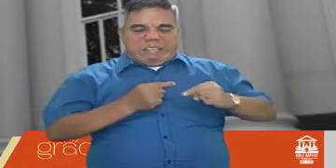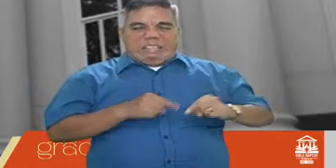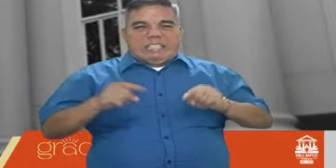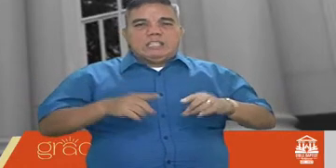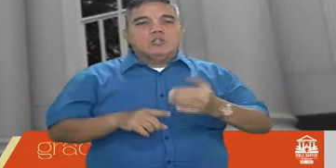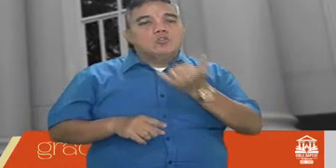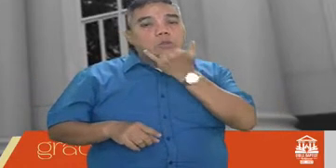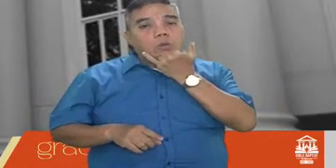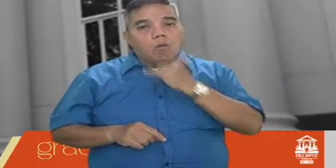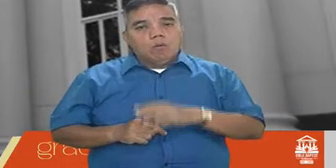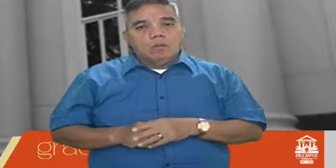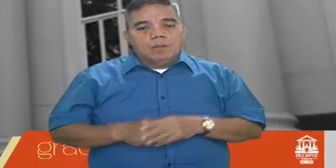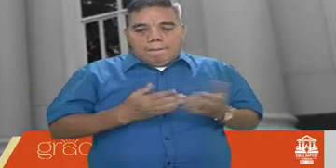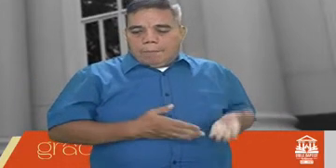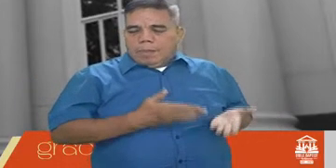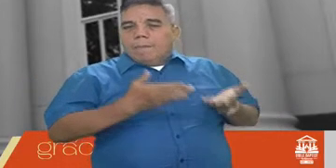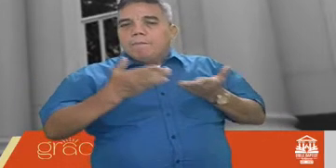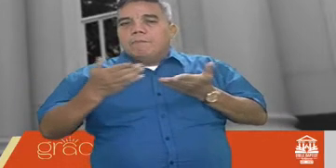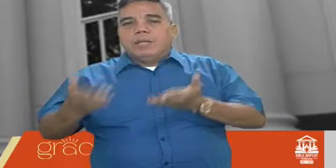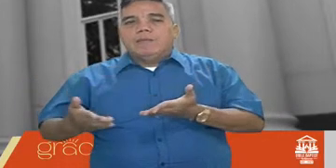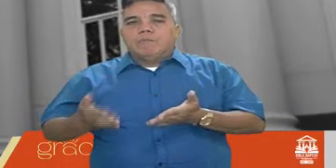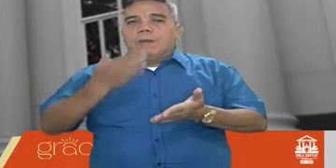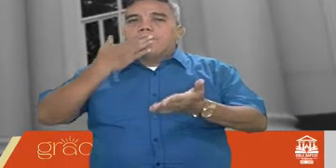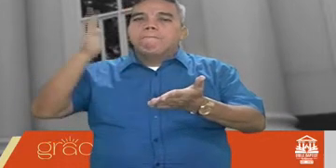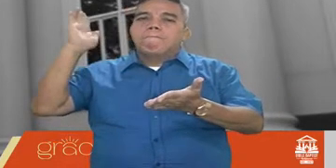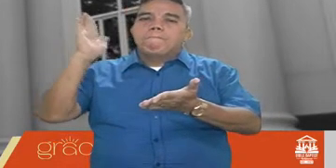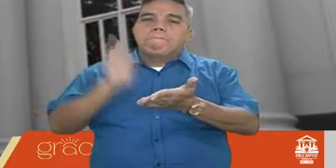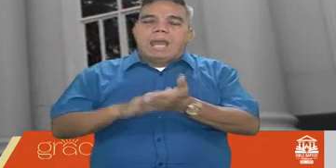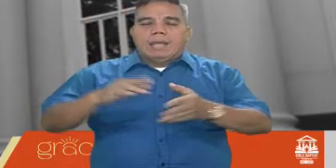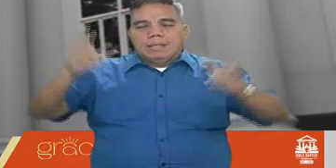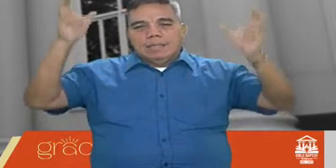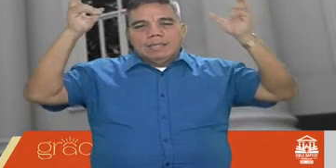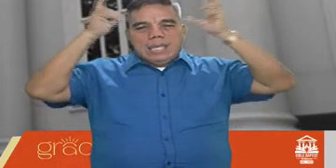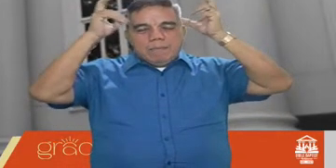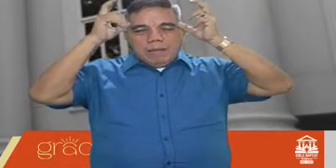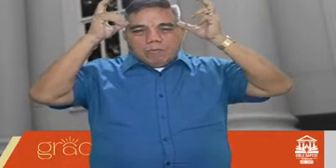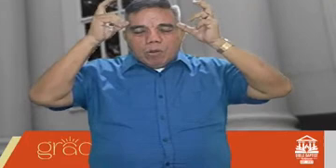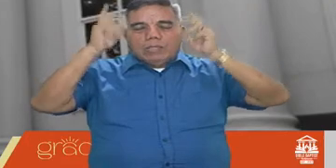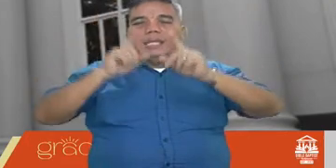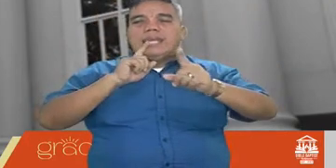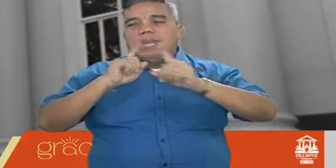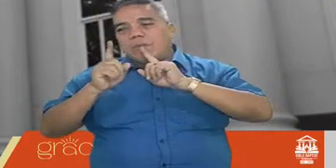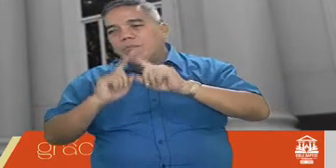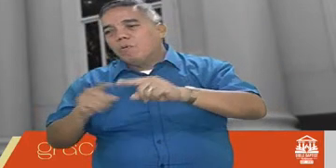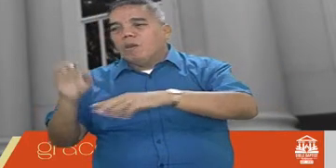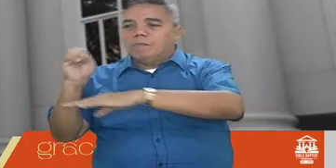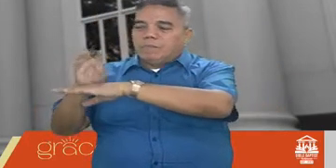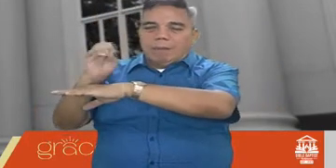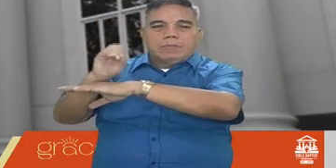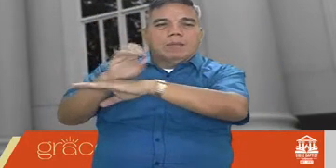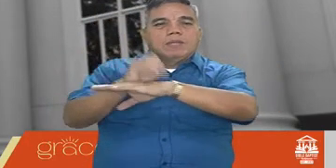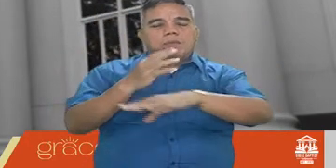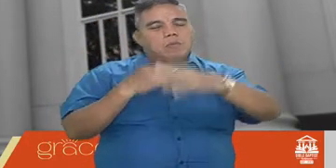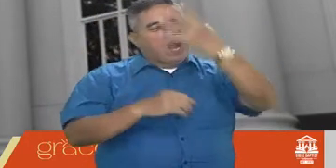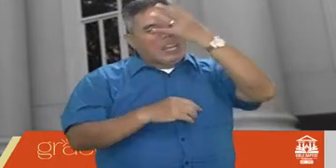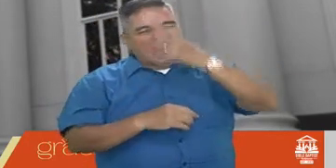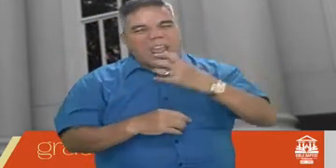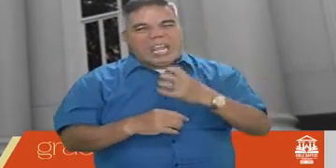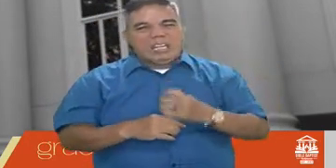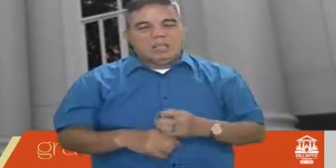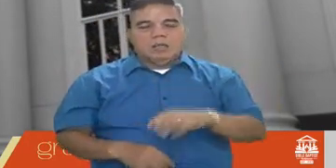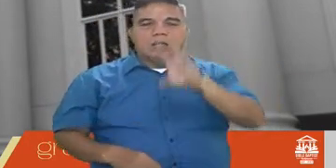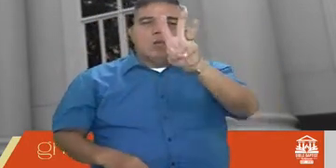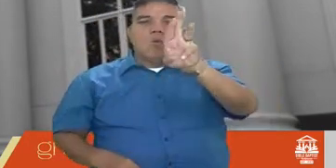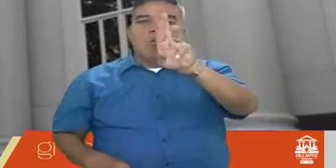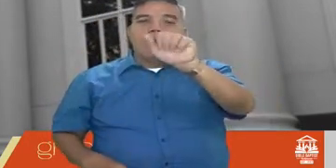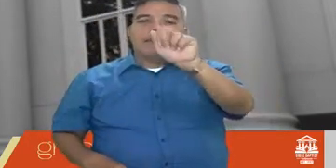bitterness, bringeth forth evil fruit, evil speaking, clamor, wrath, anger.